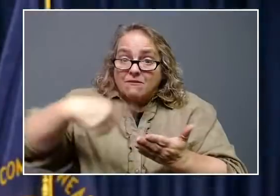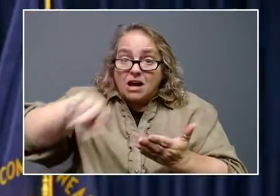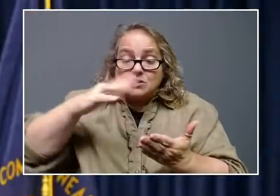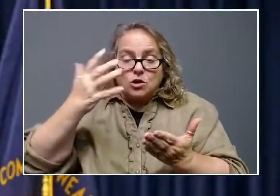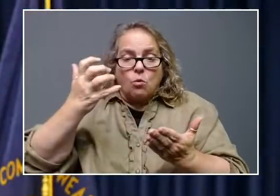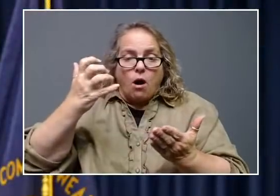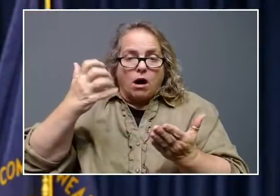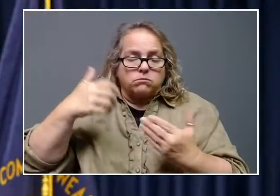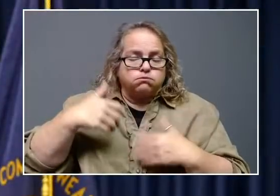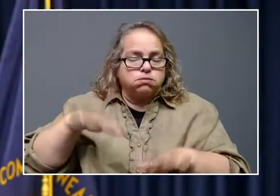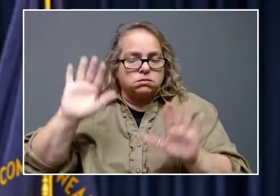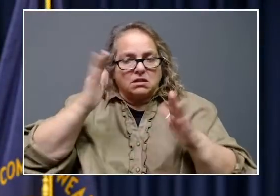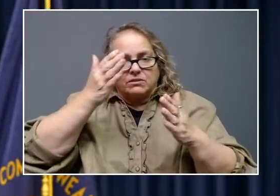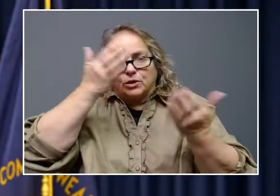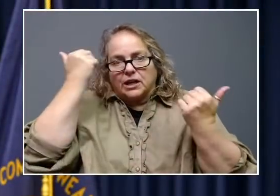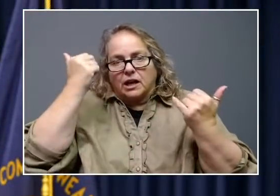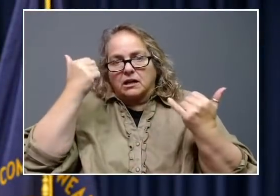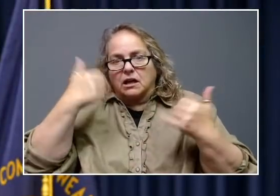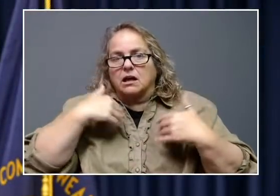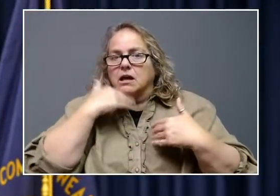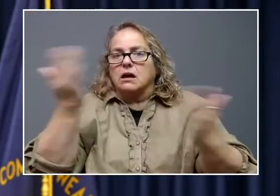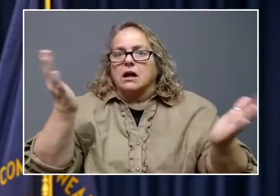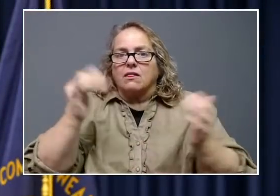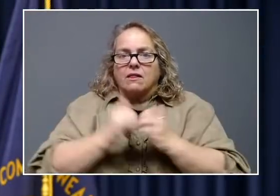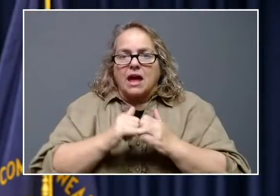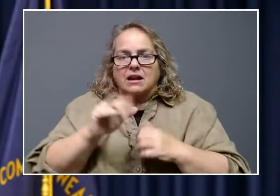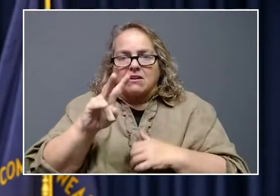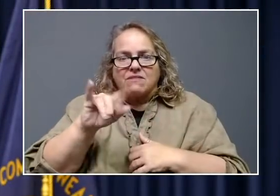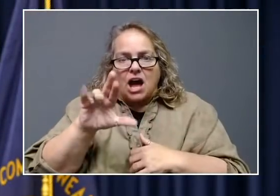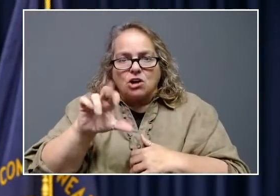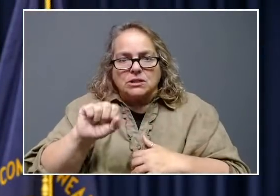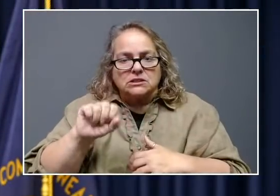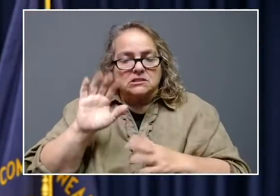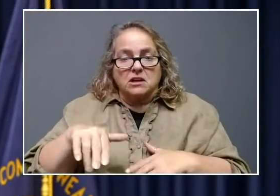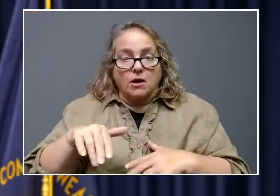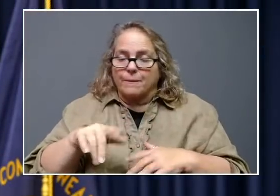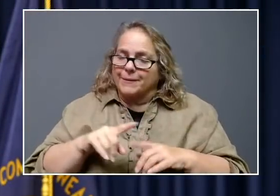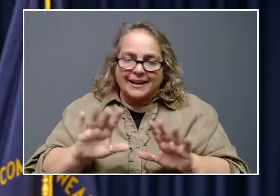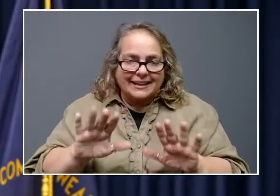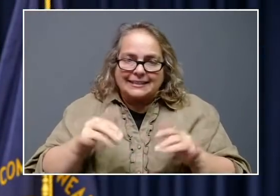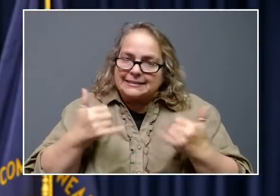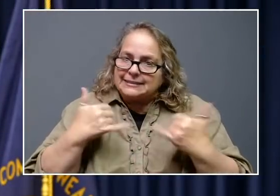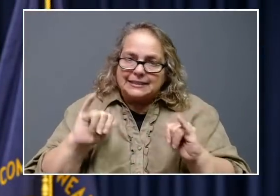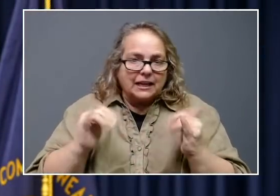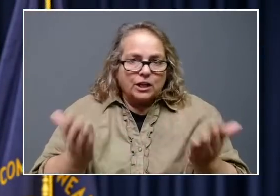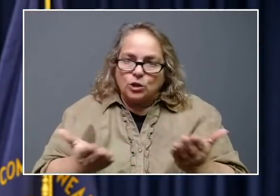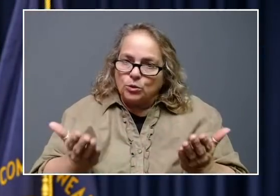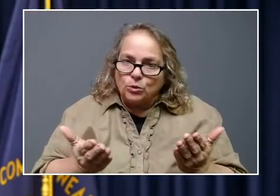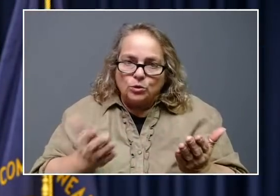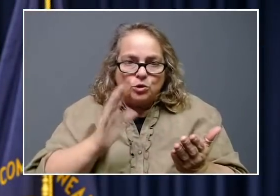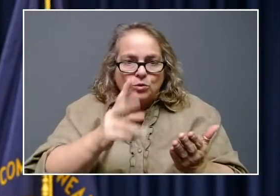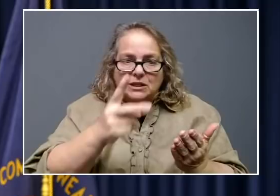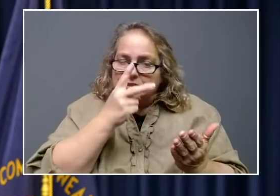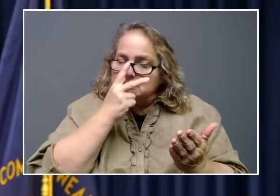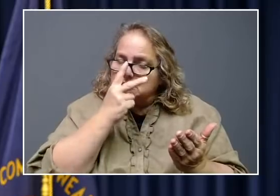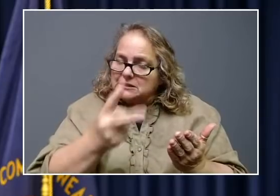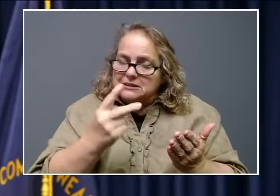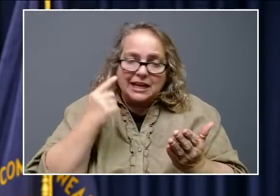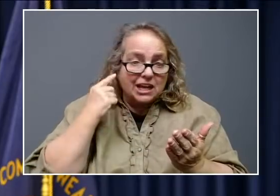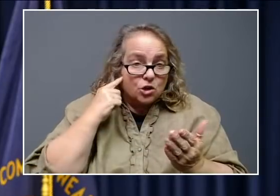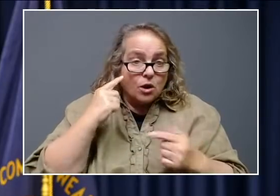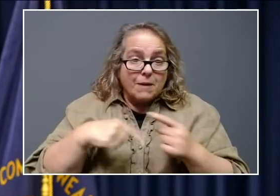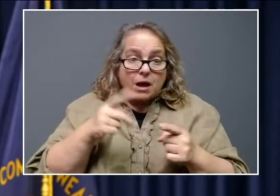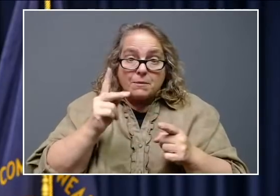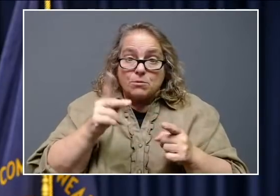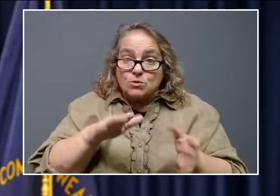It is still impacting Kentuckians, and you're going to hear about the deaths of a number of people far too young.